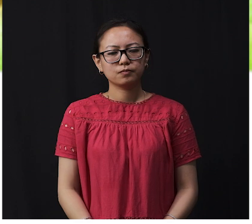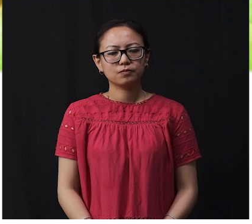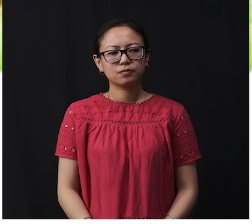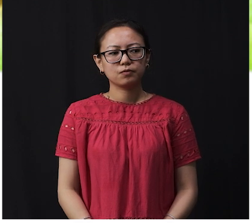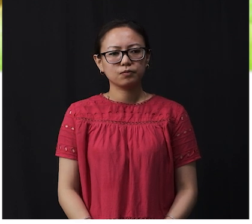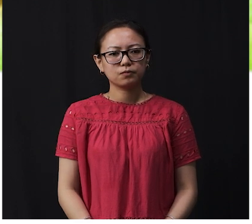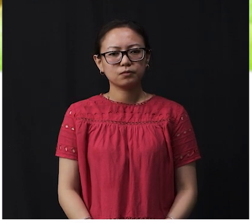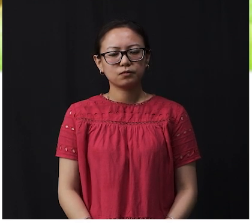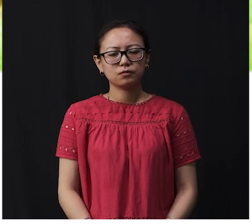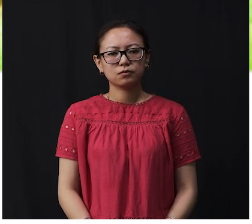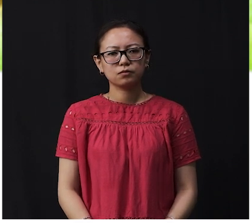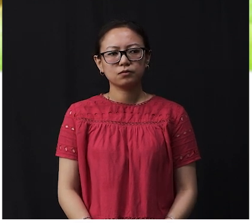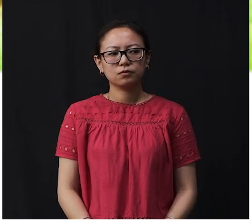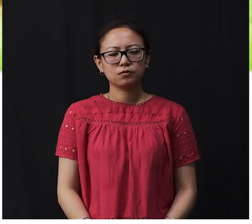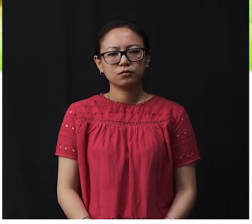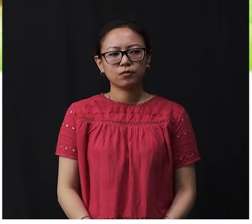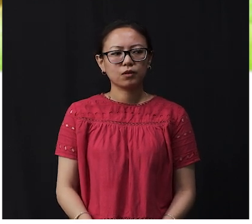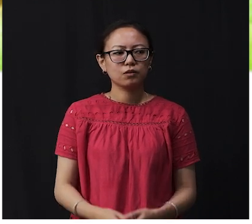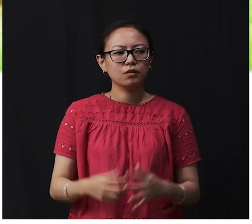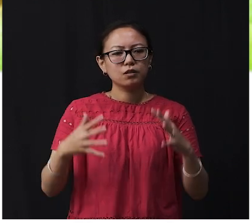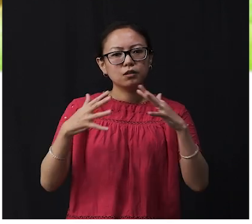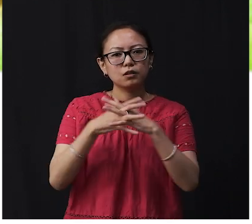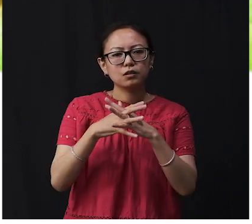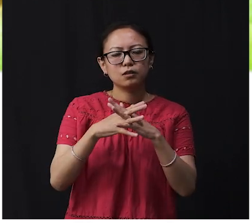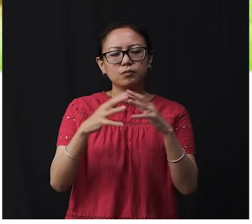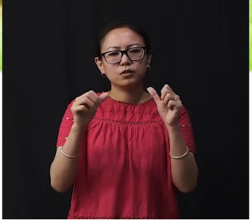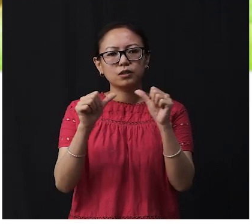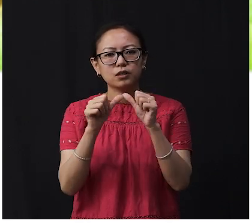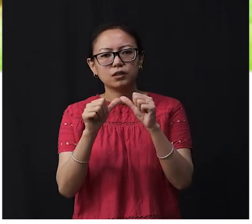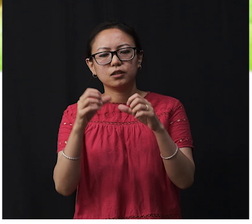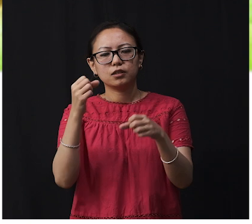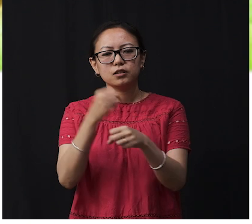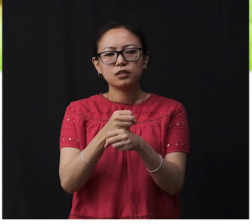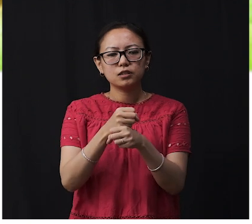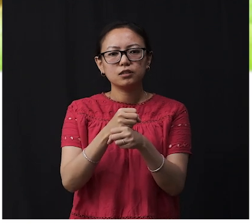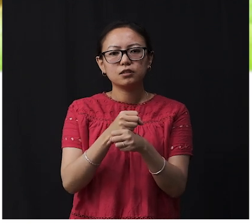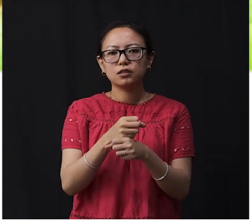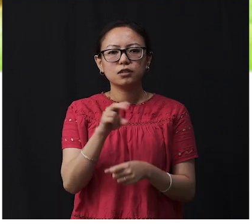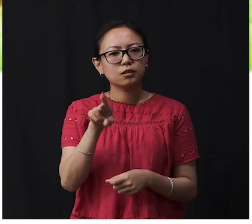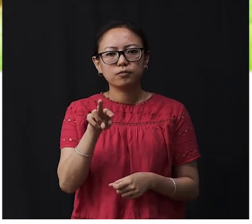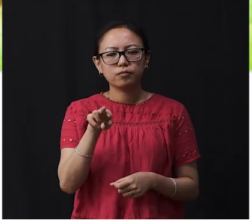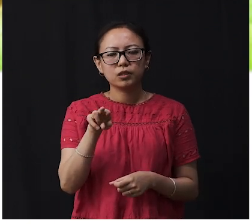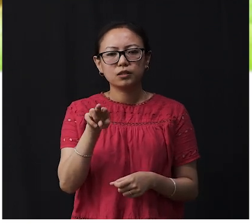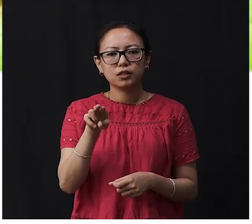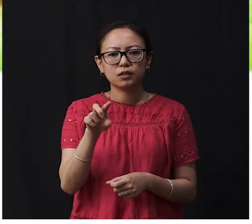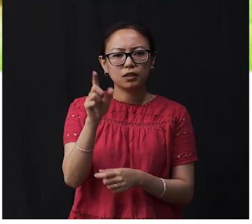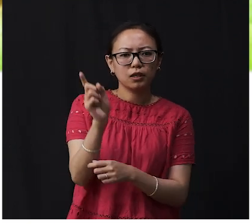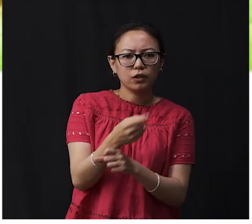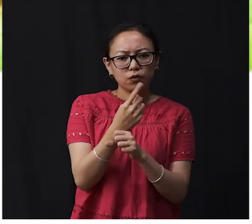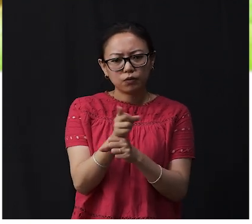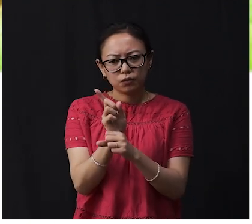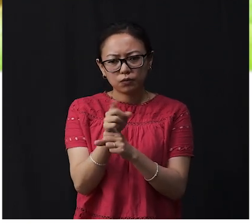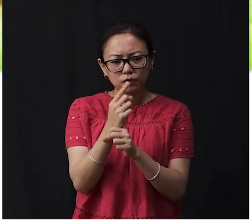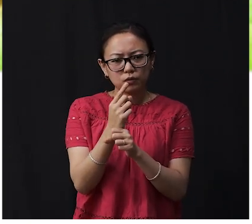Okay? Wag means to move to side or up and down.